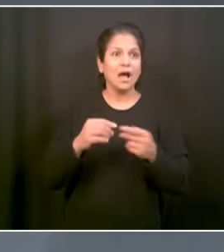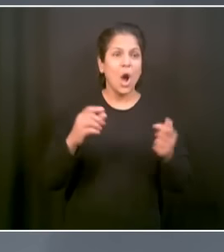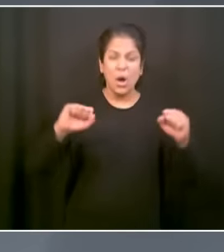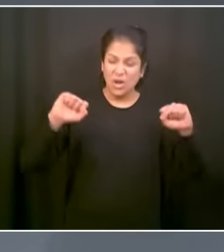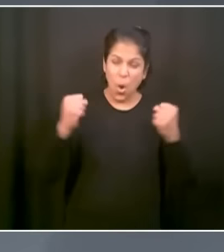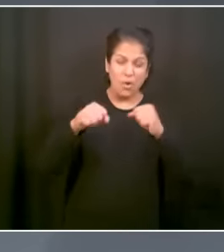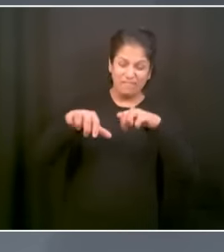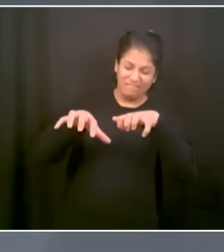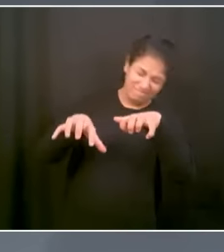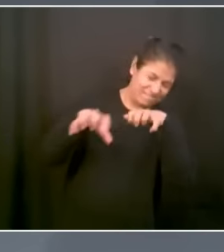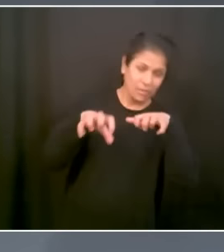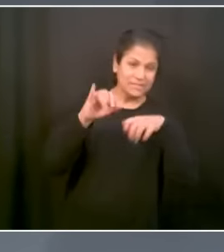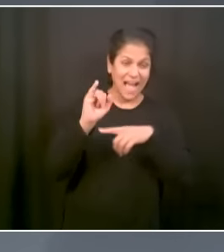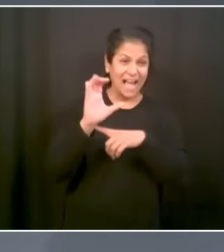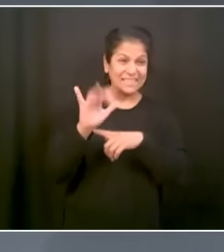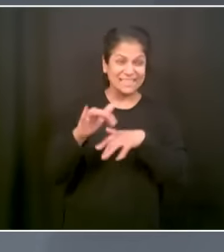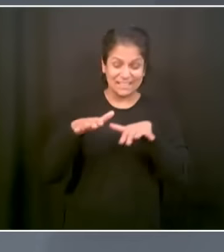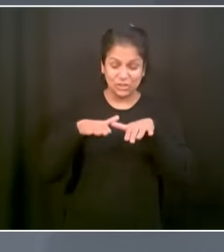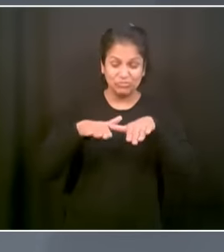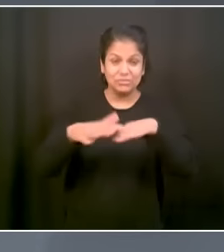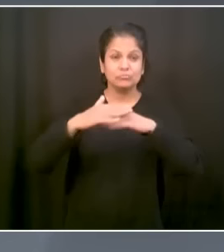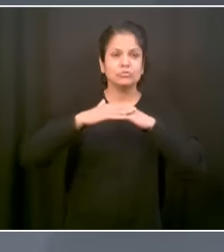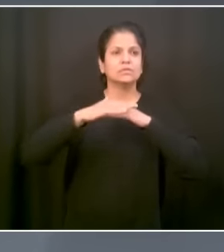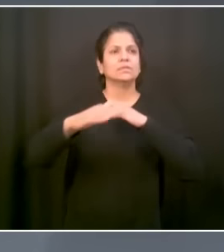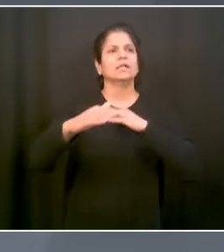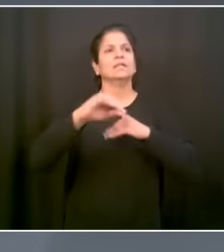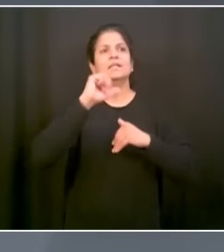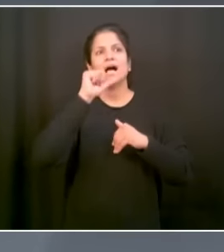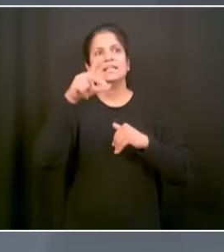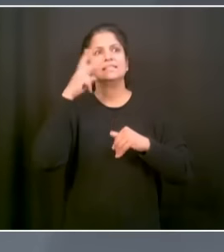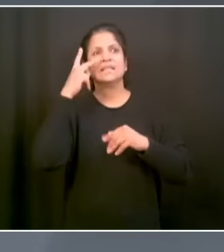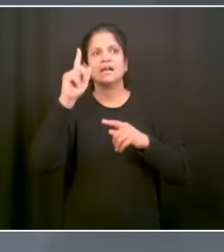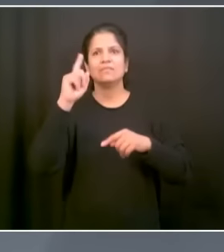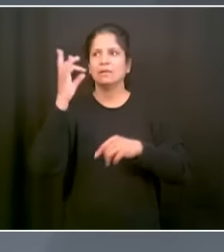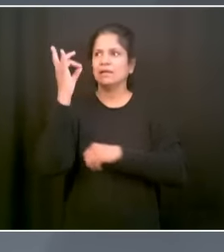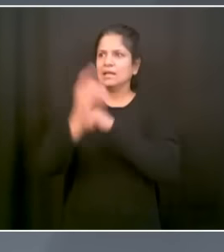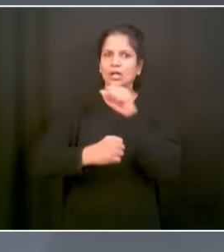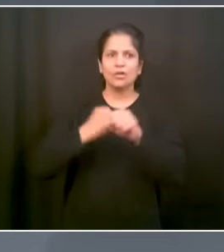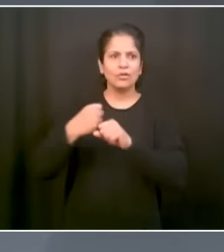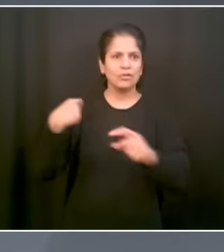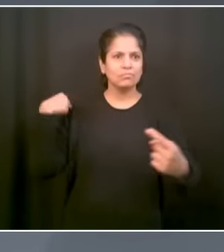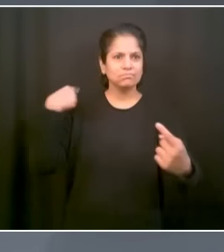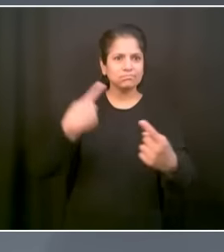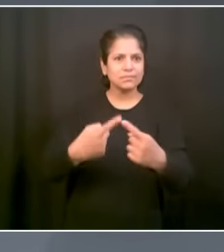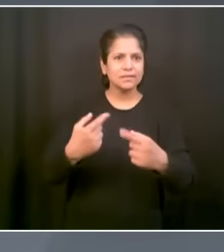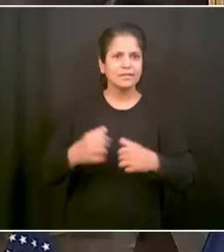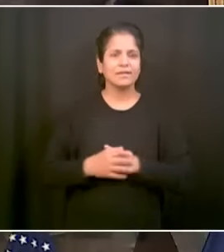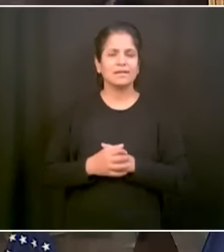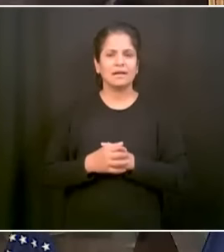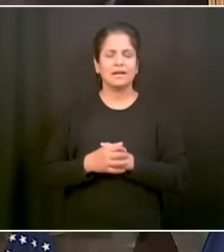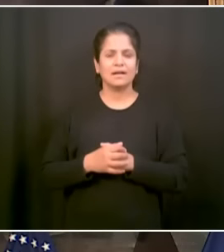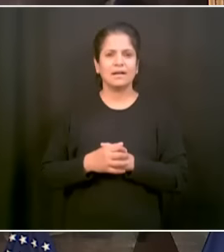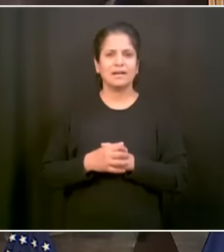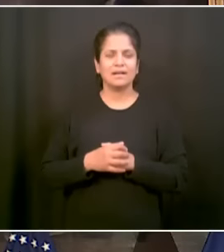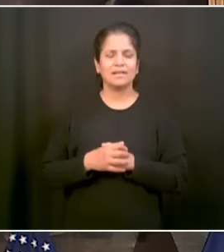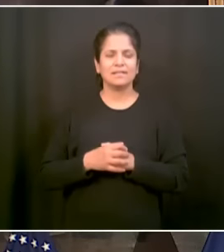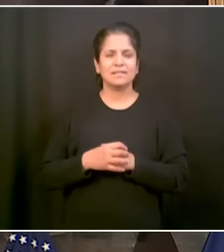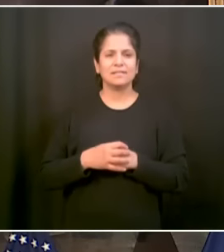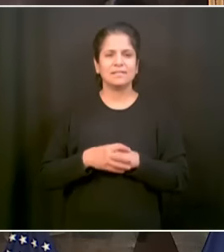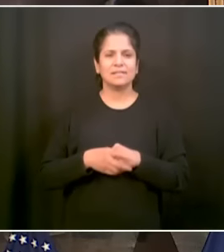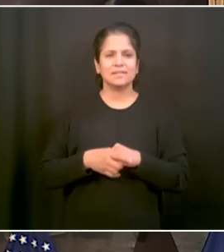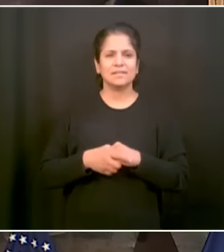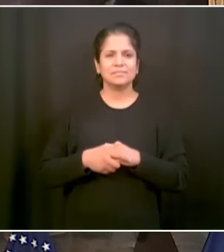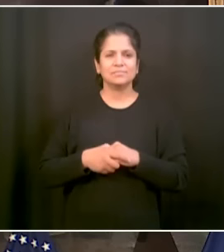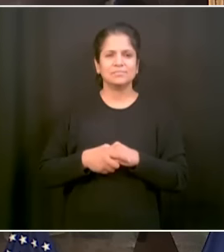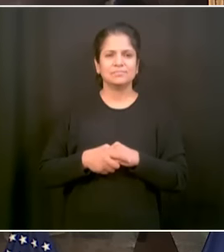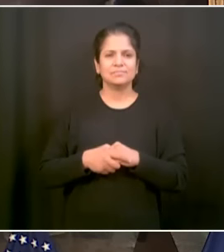in at least 8 years. And that is going to continue to be a focus for us. Thank you. Hey, Mayor. Hey. Matt Rosenberg,